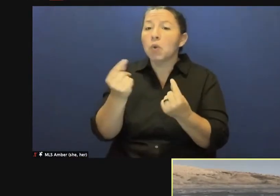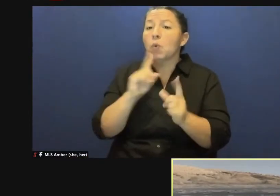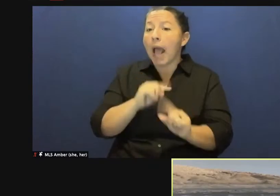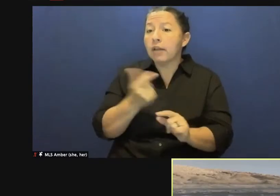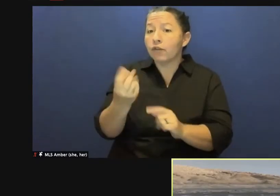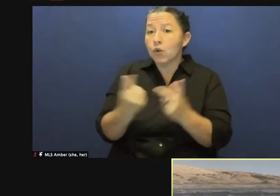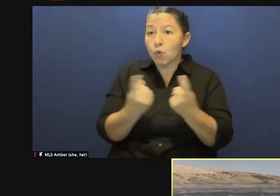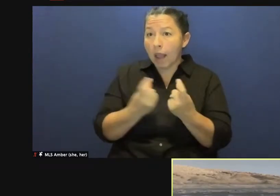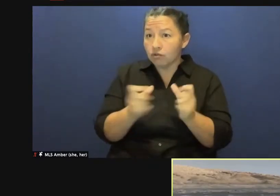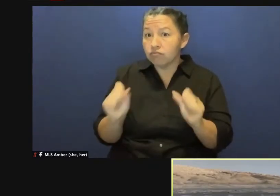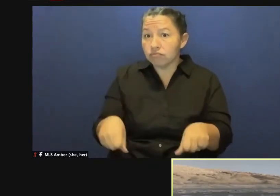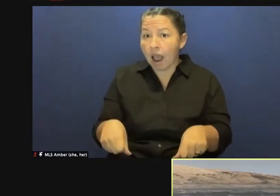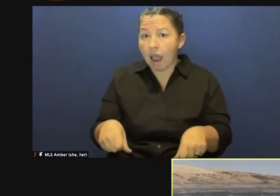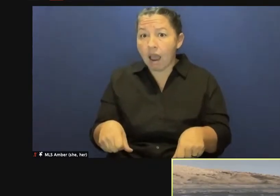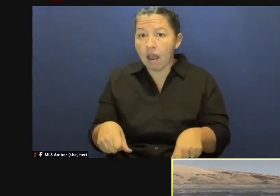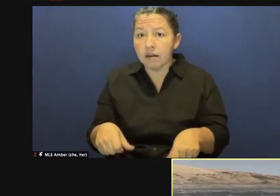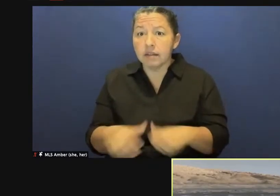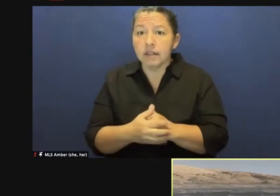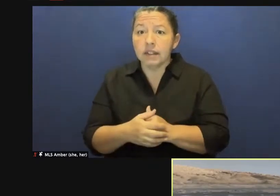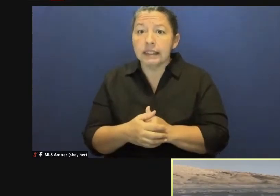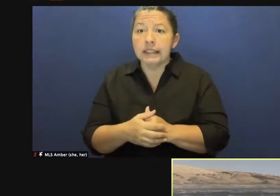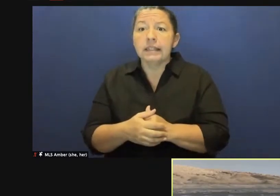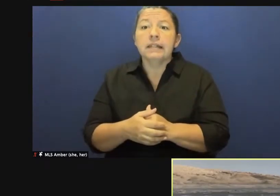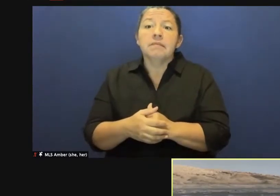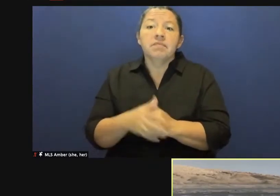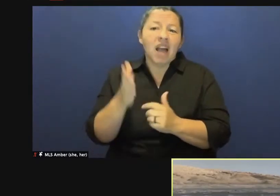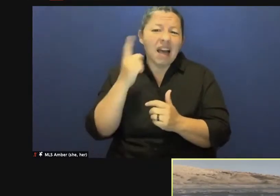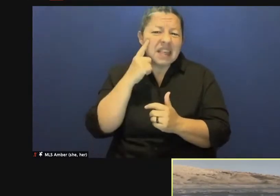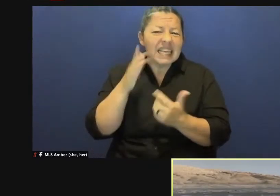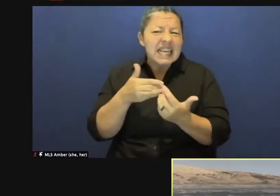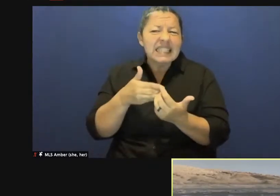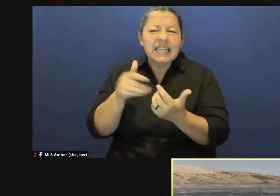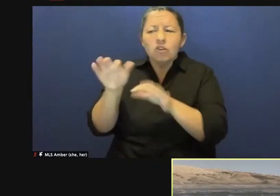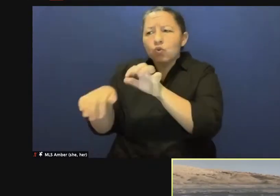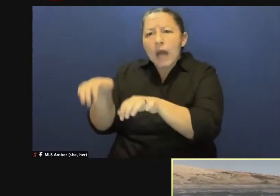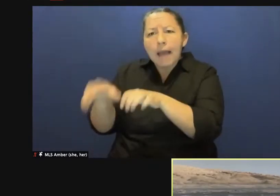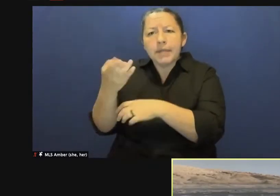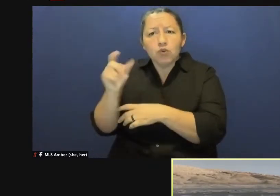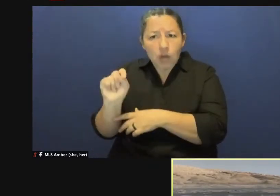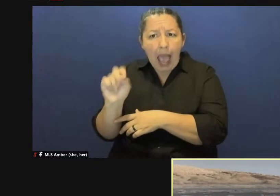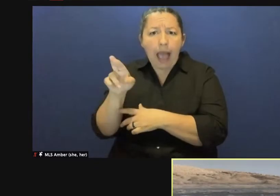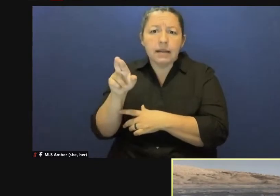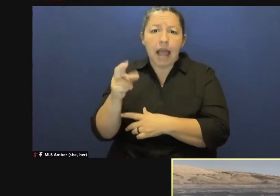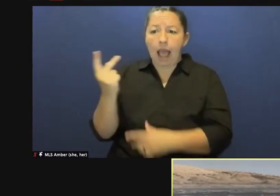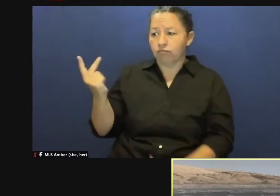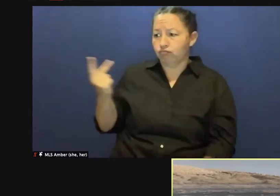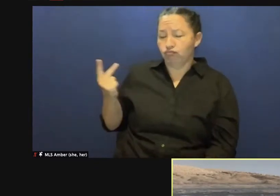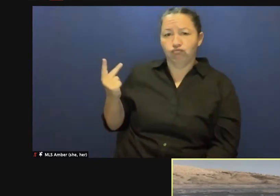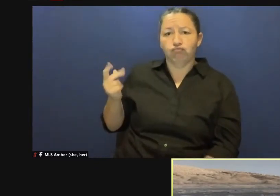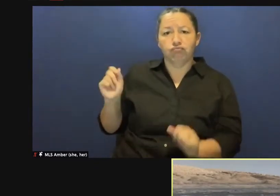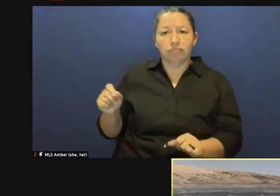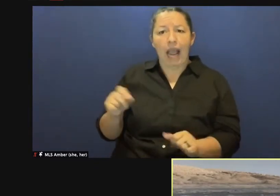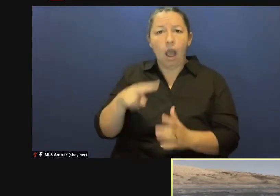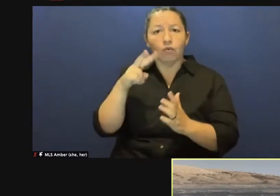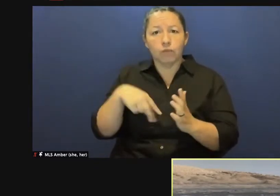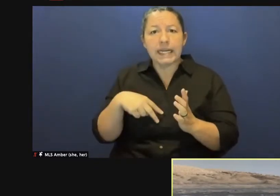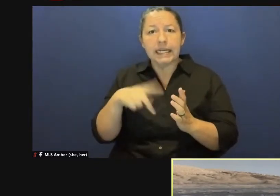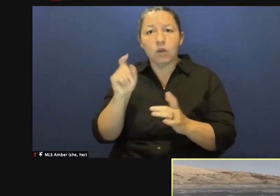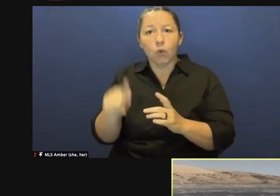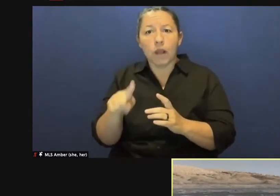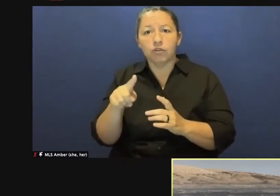would be to put it in chat, and then either Mahesh or I can read the question.